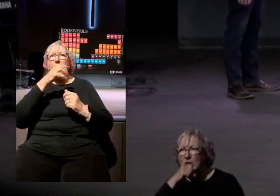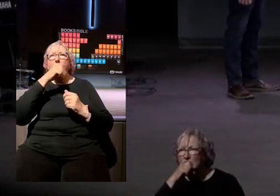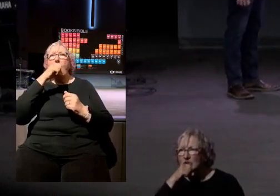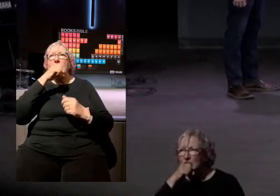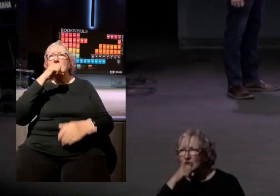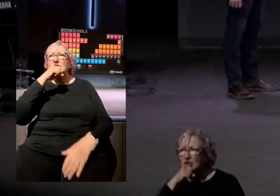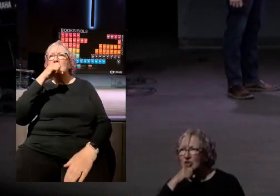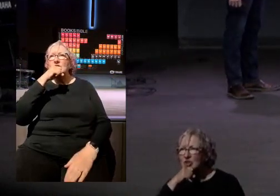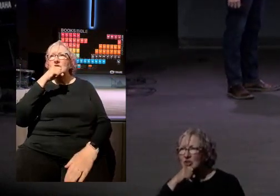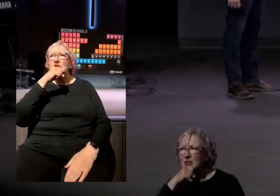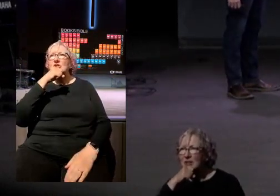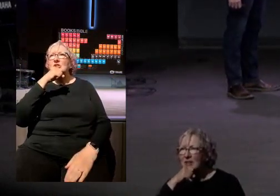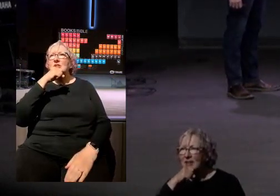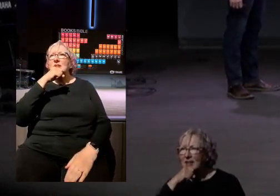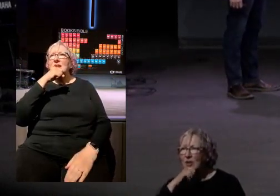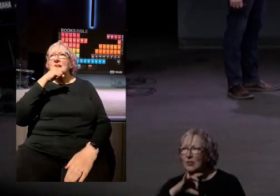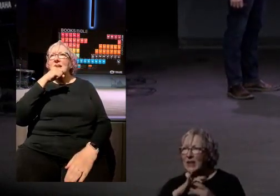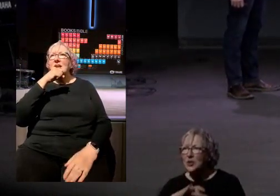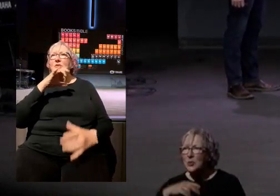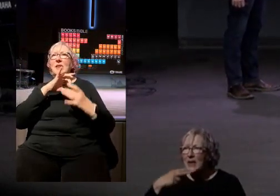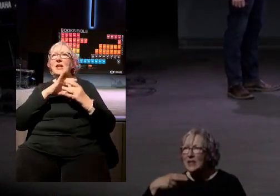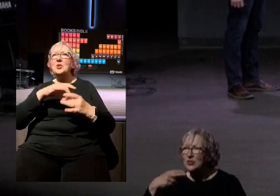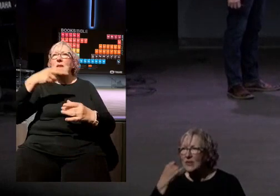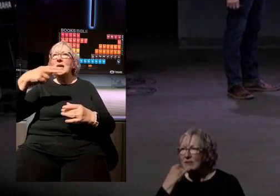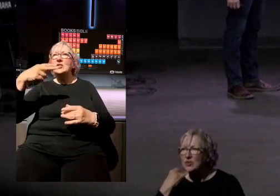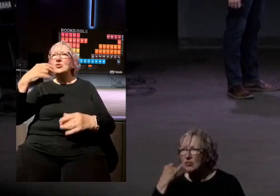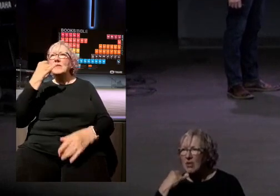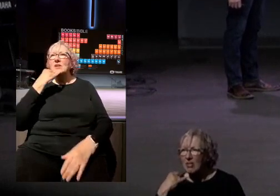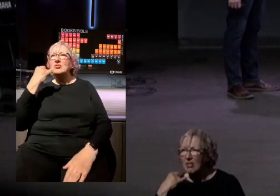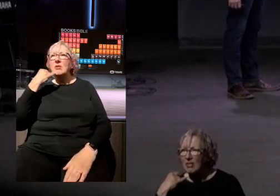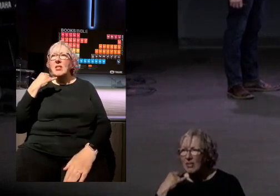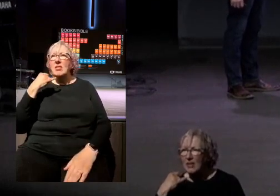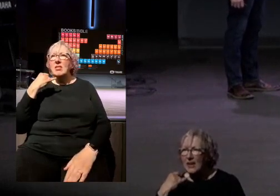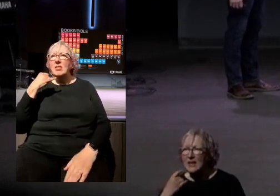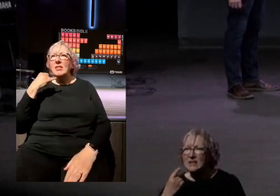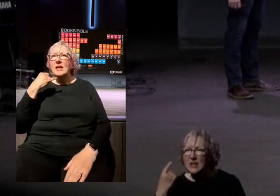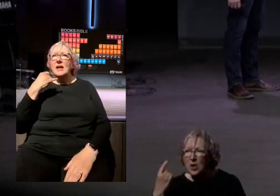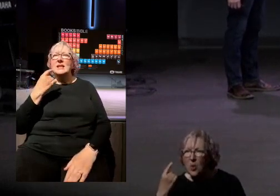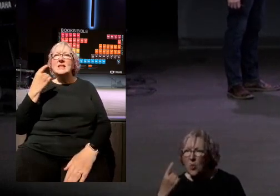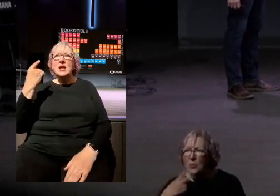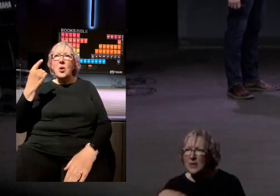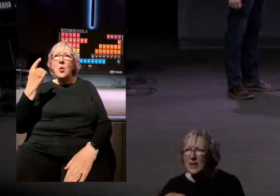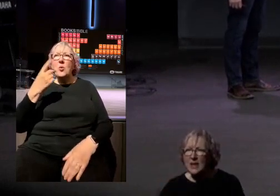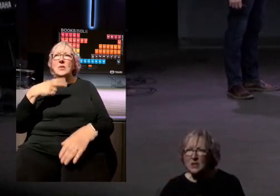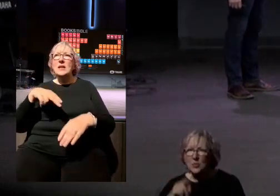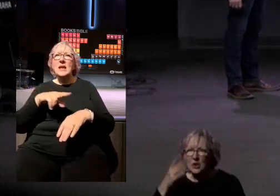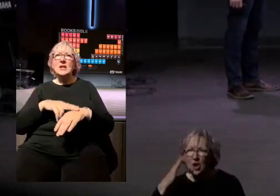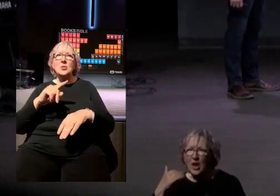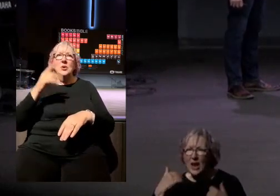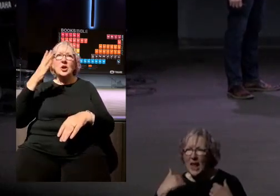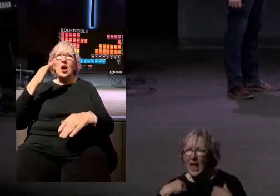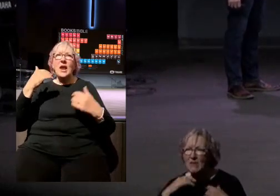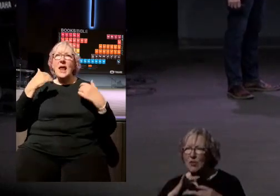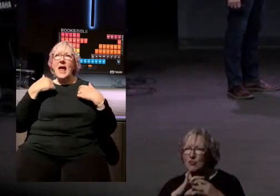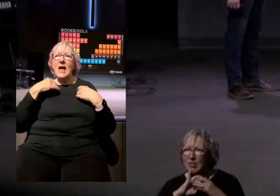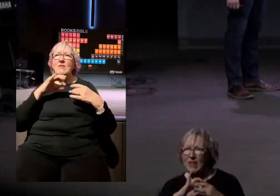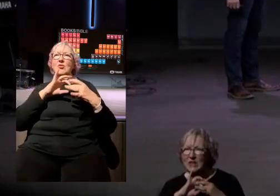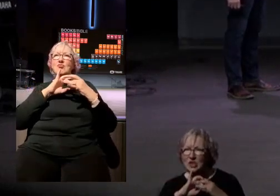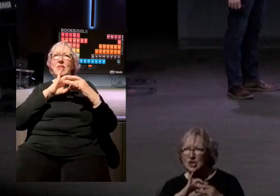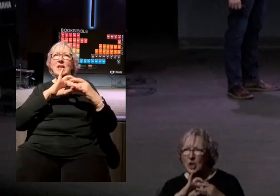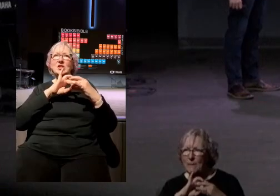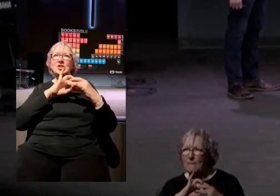about the history of Israel, the only nation that God has a relationship with in terms of a